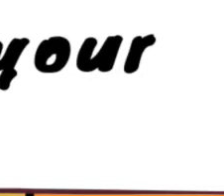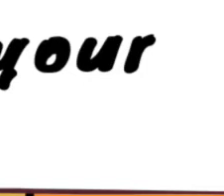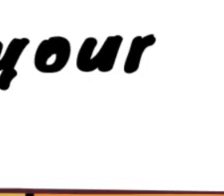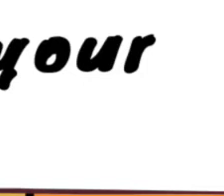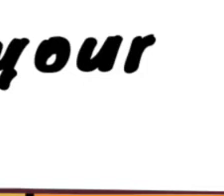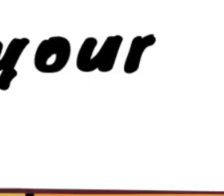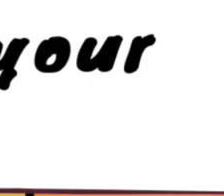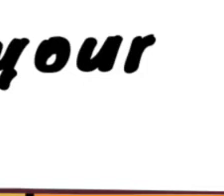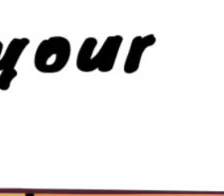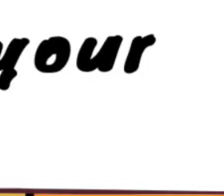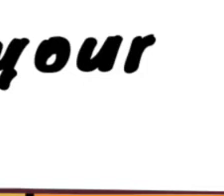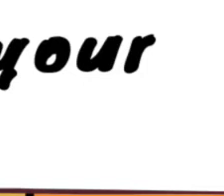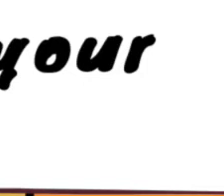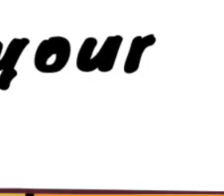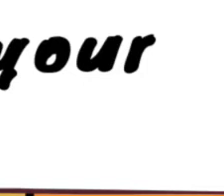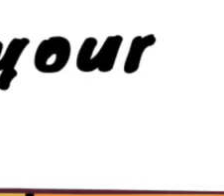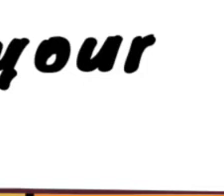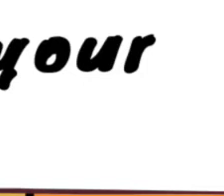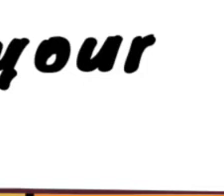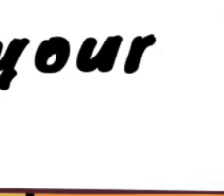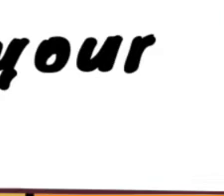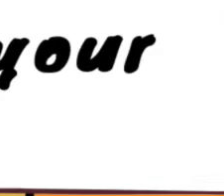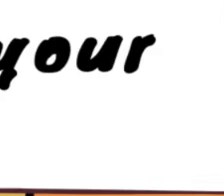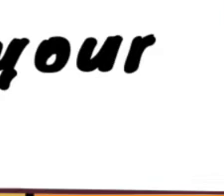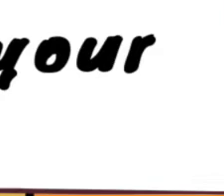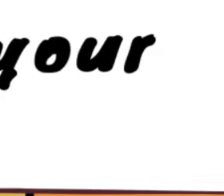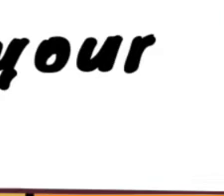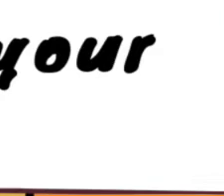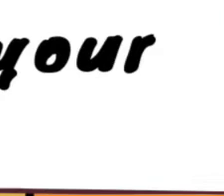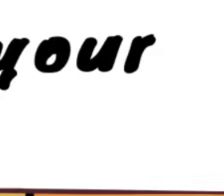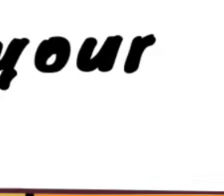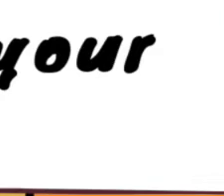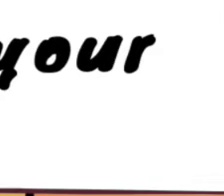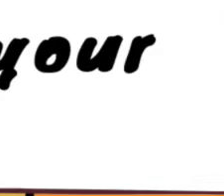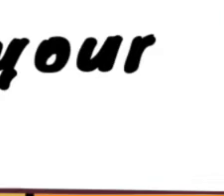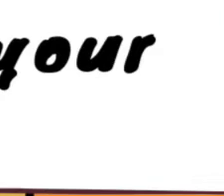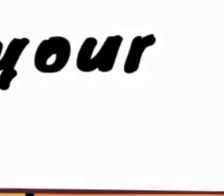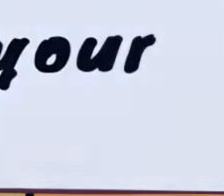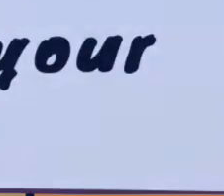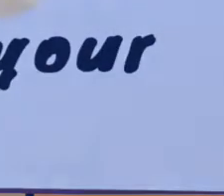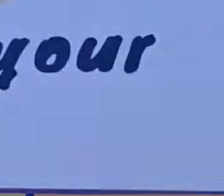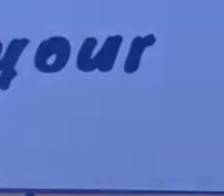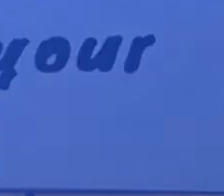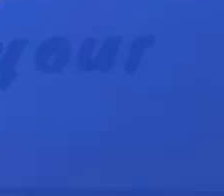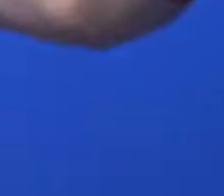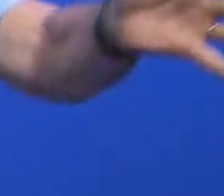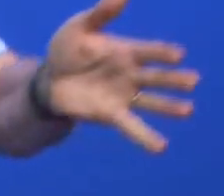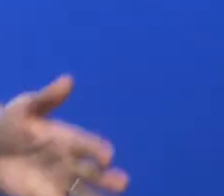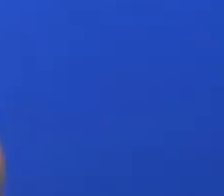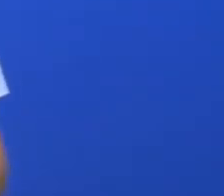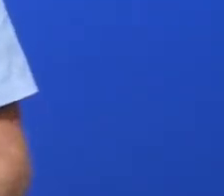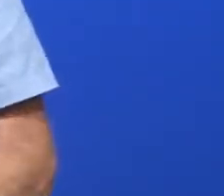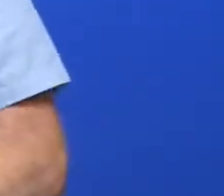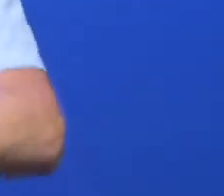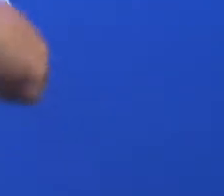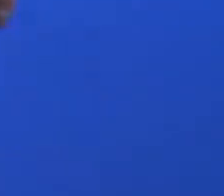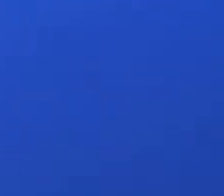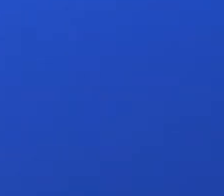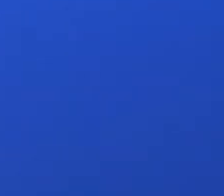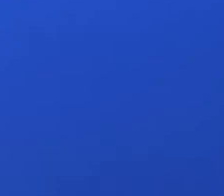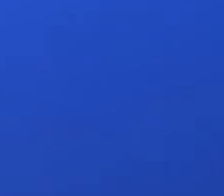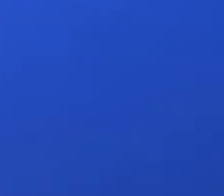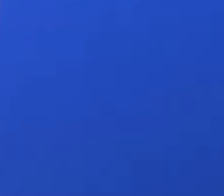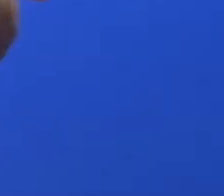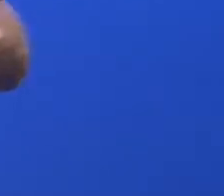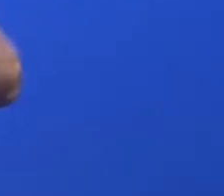your life. These people were burned out on religion. You may be burned out on religion. There are a lot of